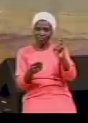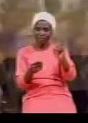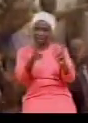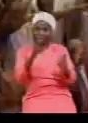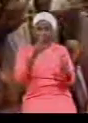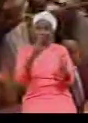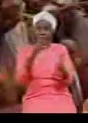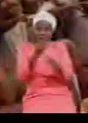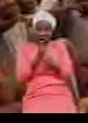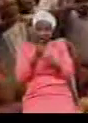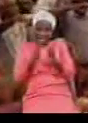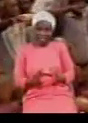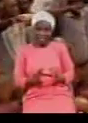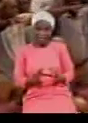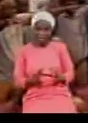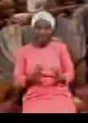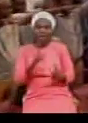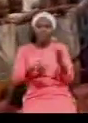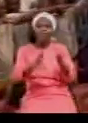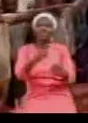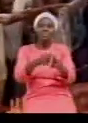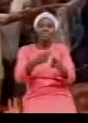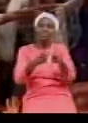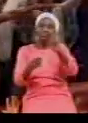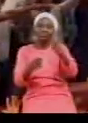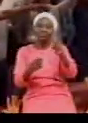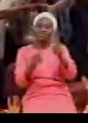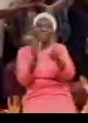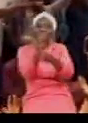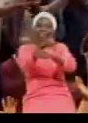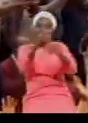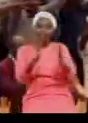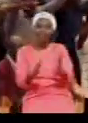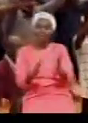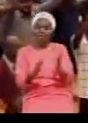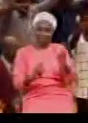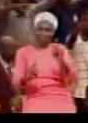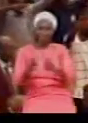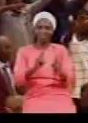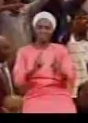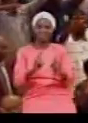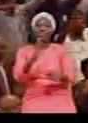Achiever. I said, what's your name? Conqueror. What's your name?